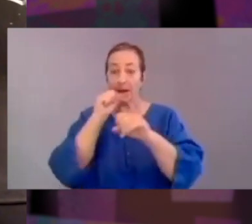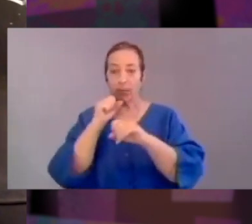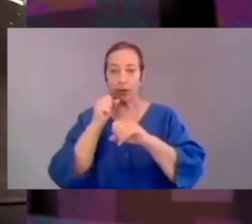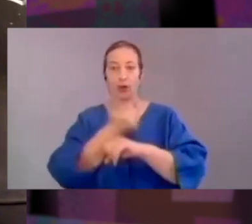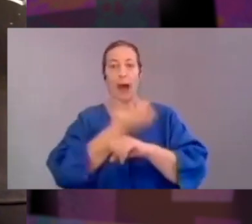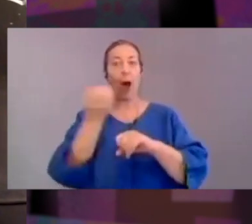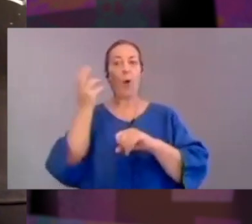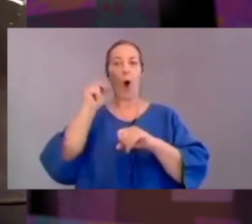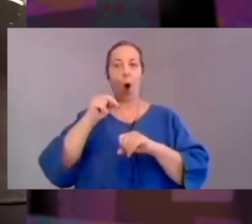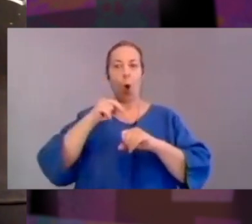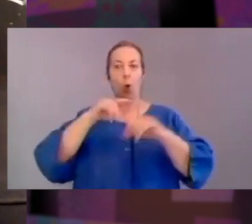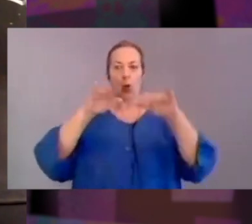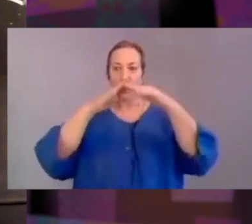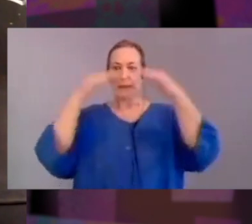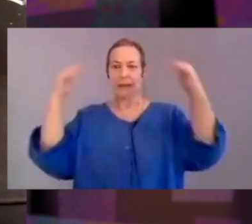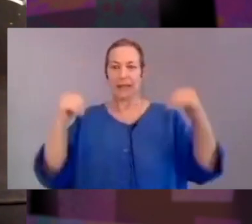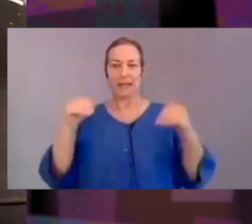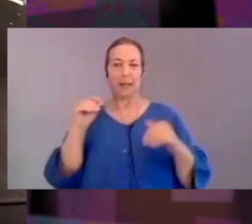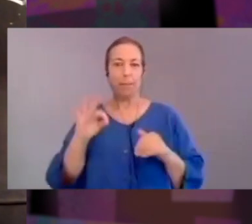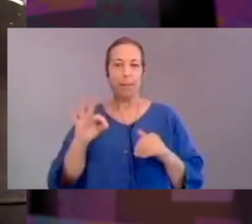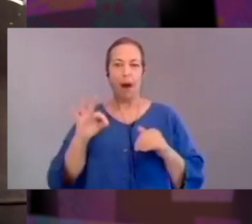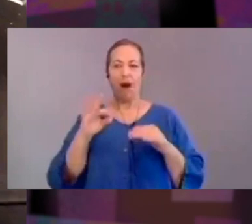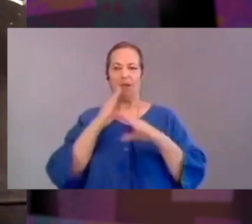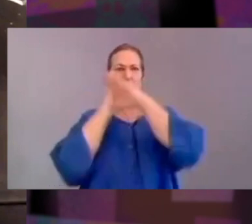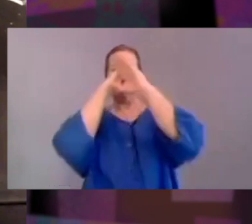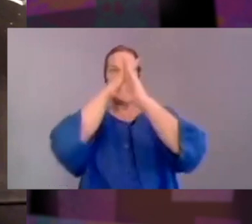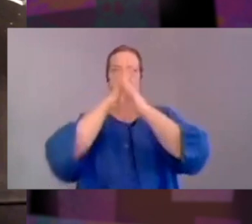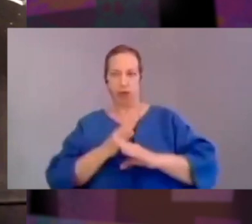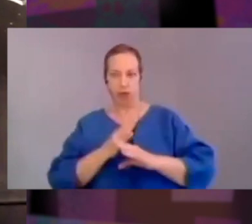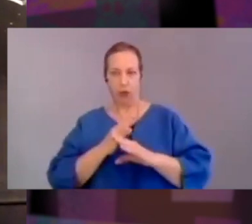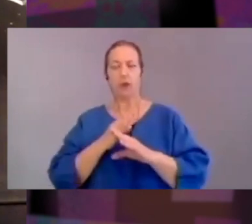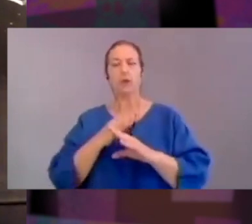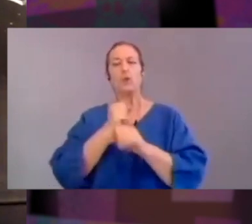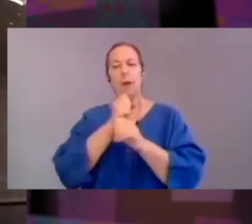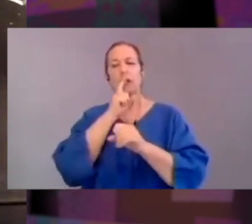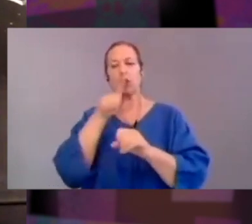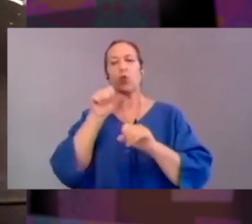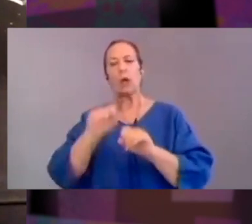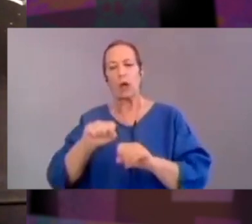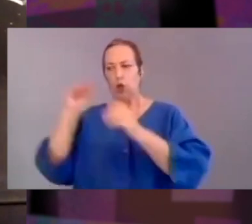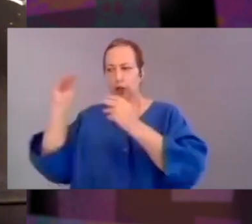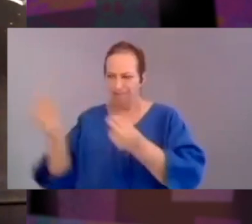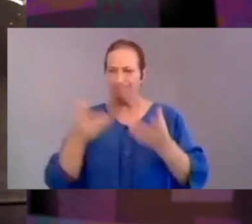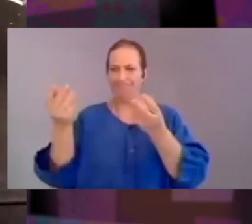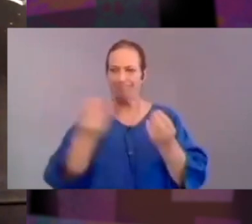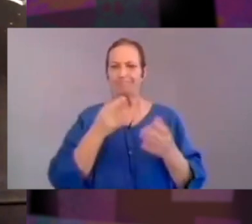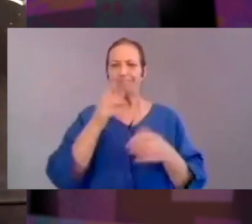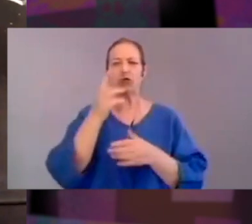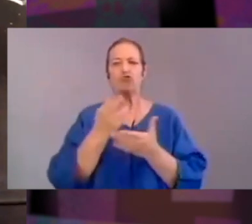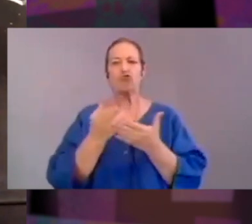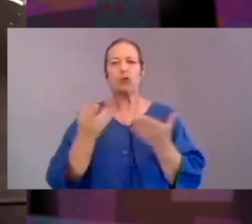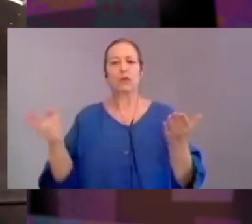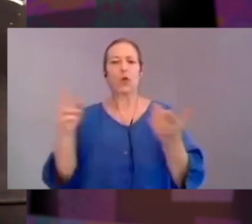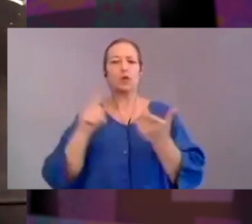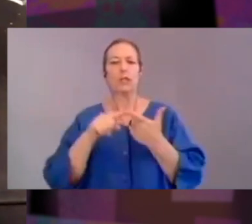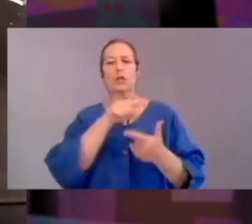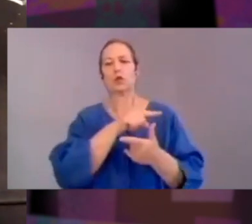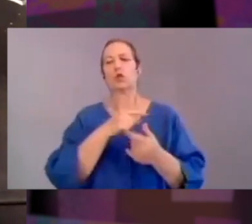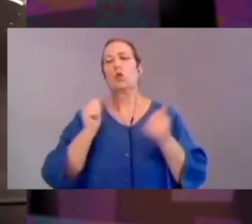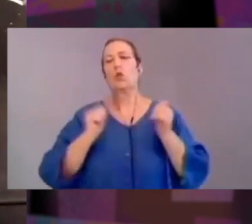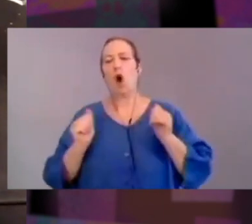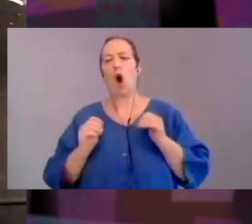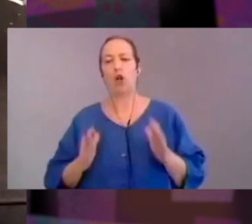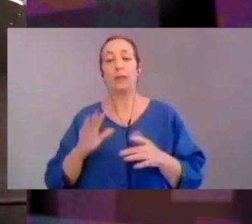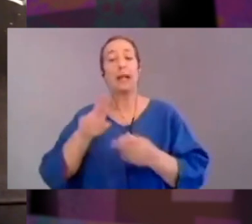get resources to artists as quickly and flexibly as possible, including three new grant programs supporting artists of color